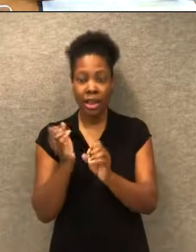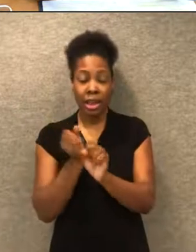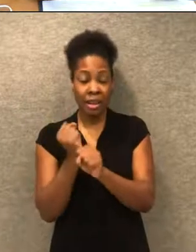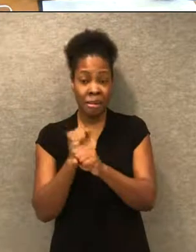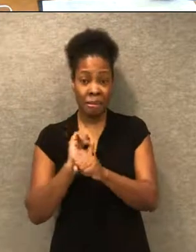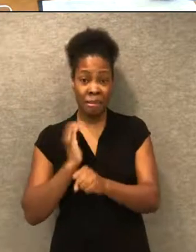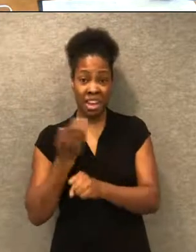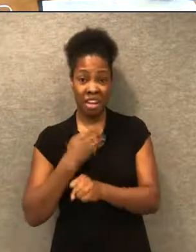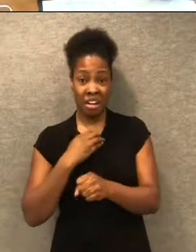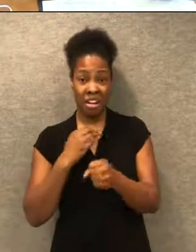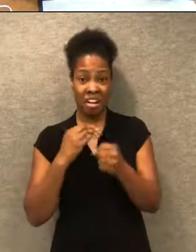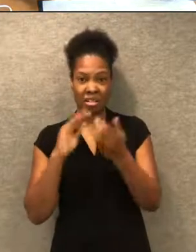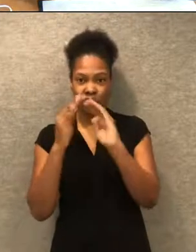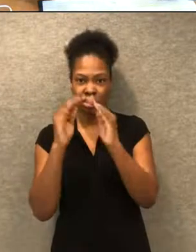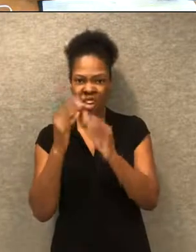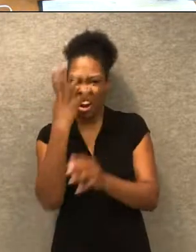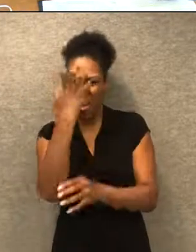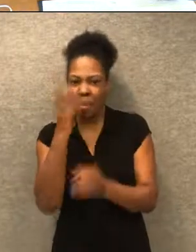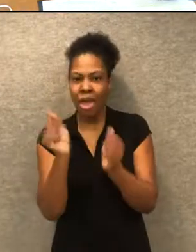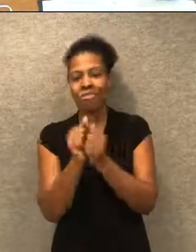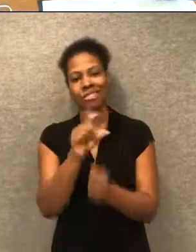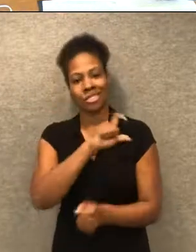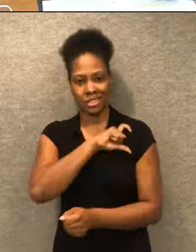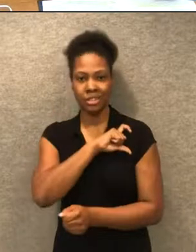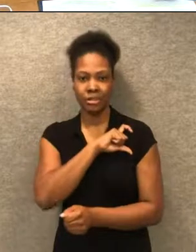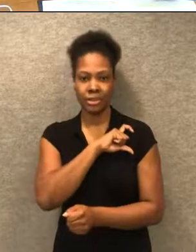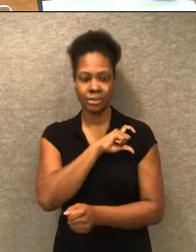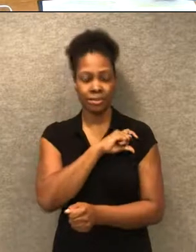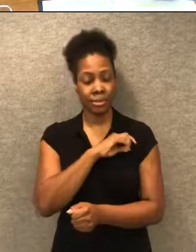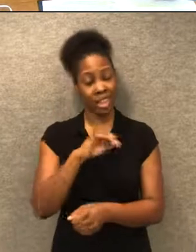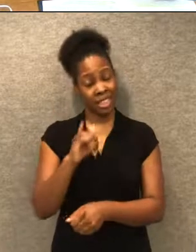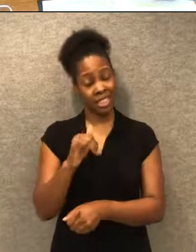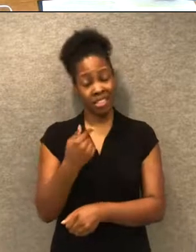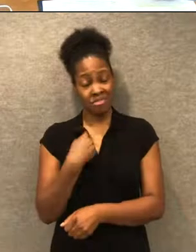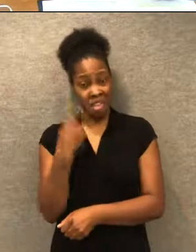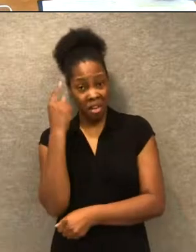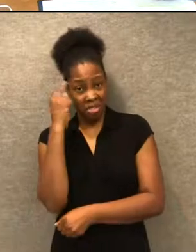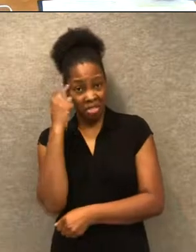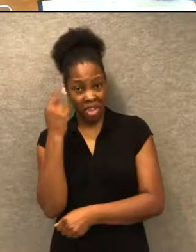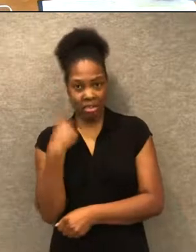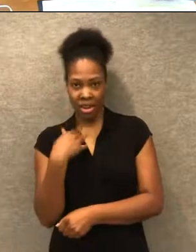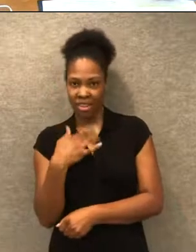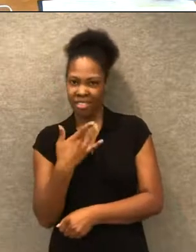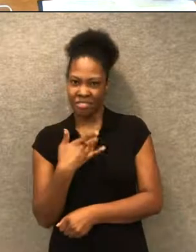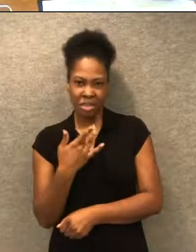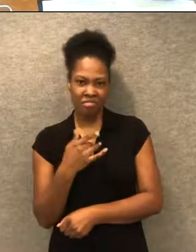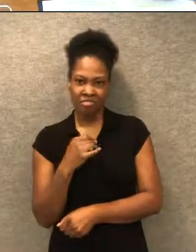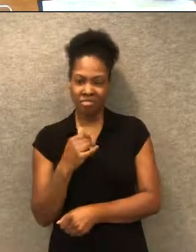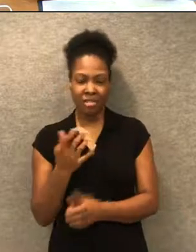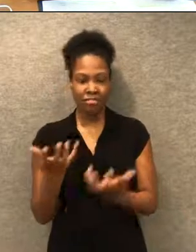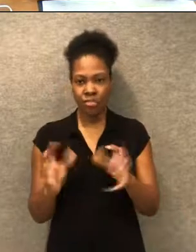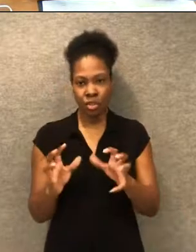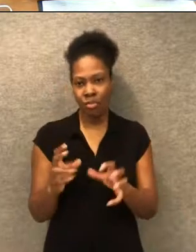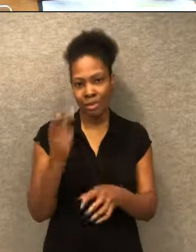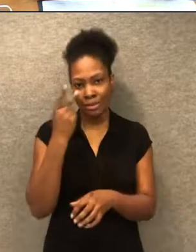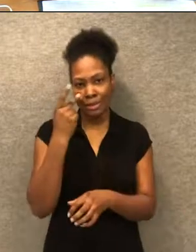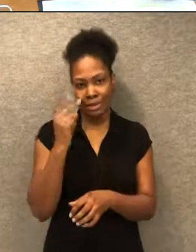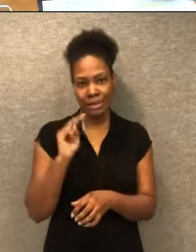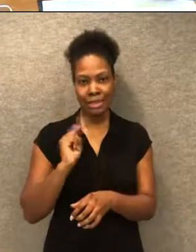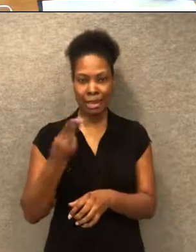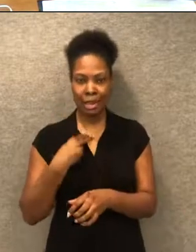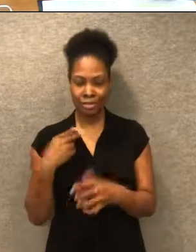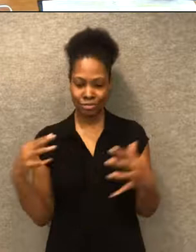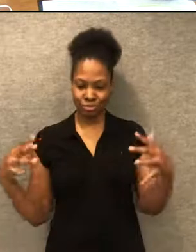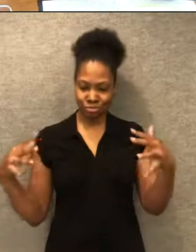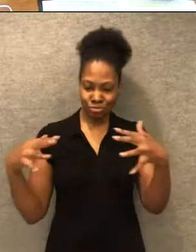our local police department. That's just my own theory, and that's what I feel, that they do not want to see us again how we came together for 14